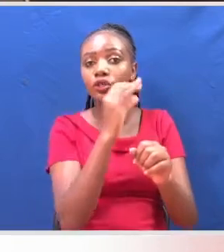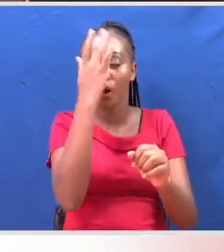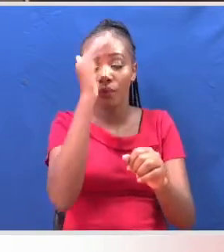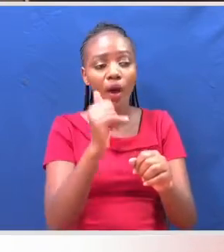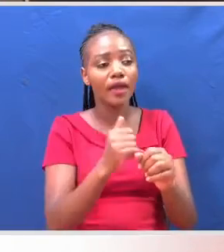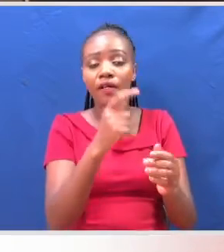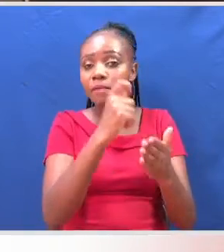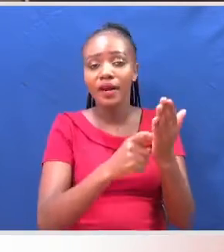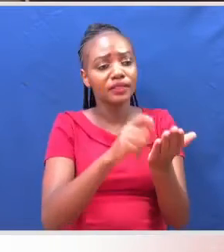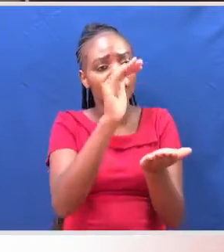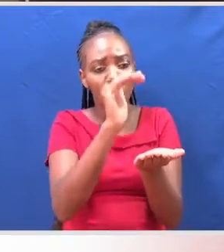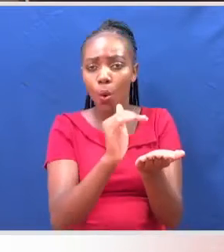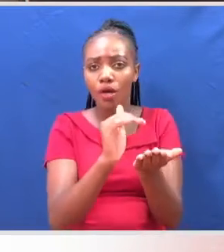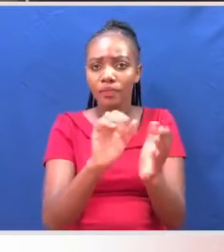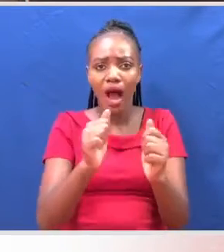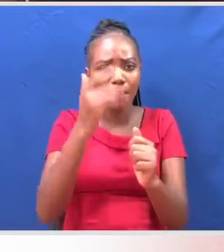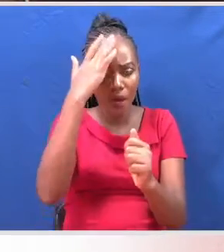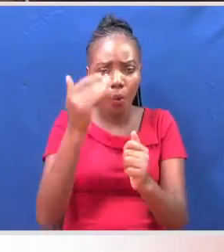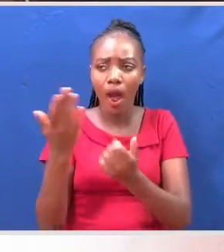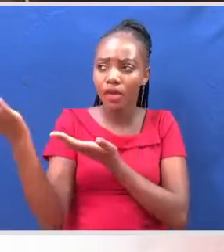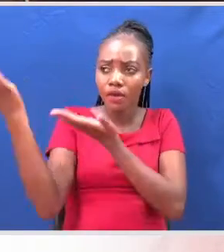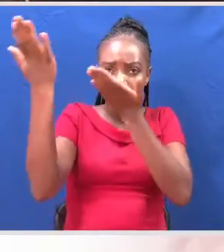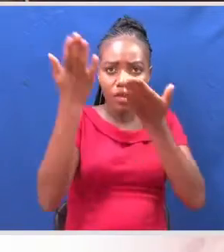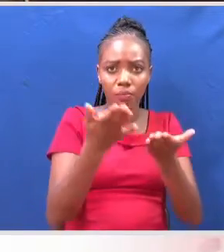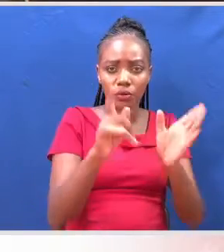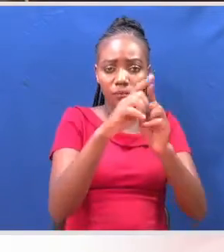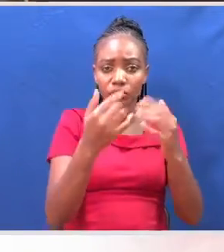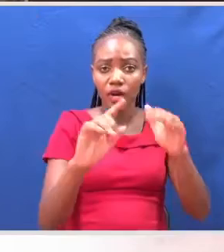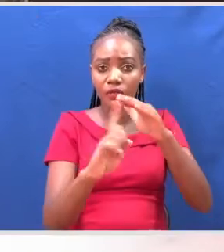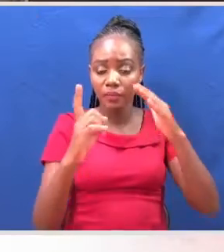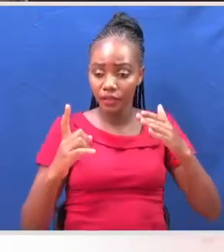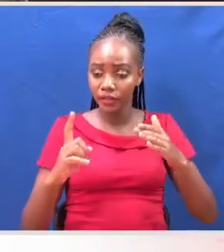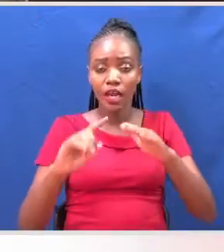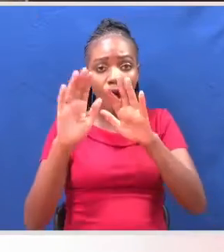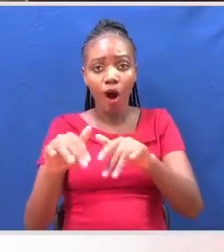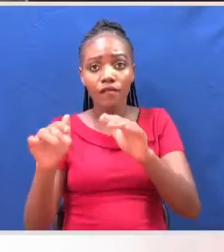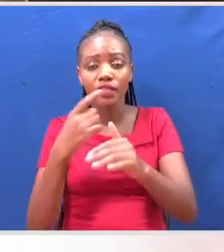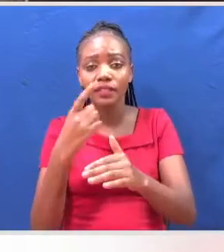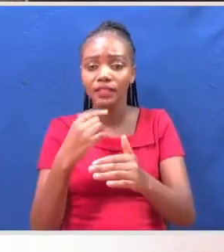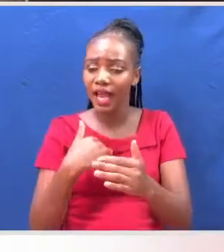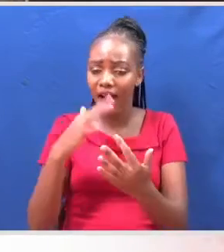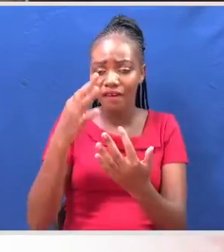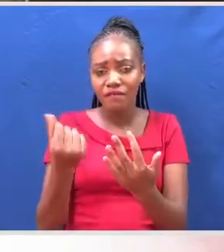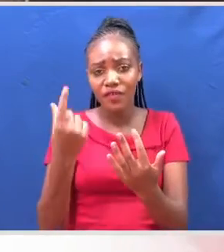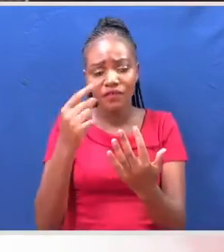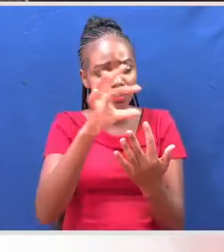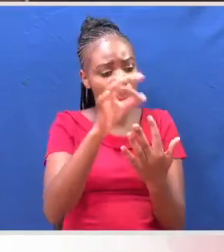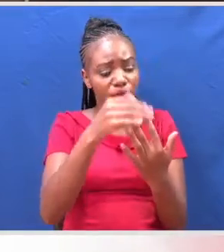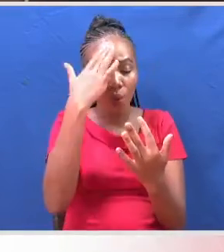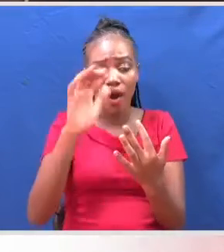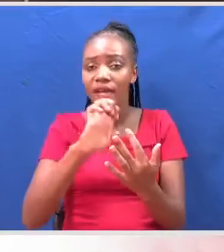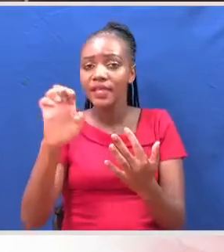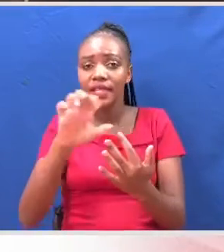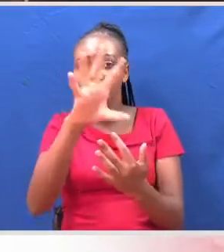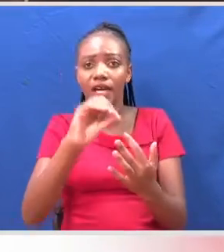crisis occasioned by imports. The Ministry of Agriculture now says that it has little options as the East African community